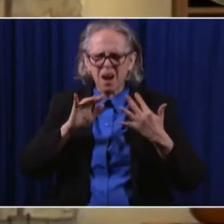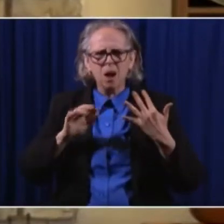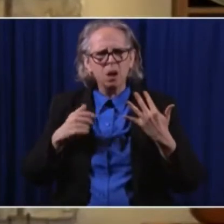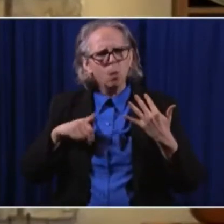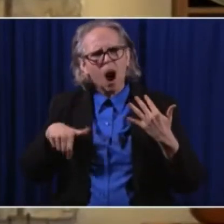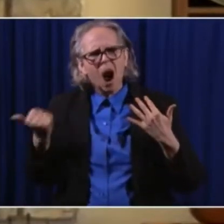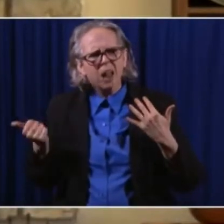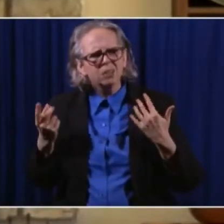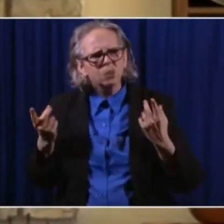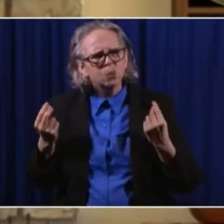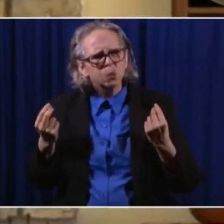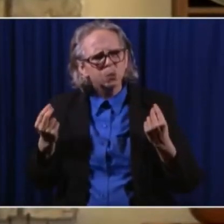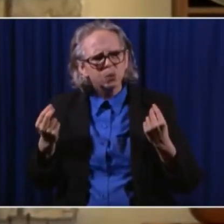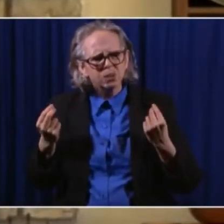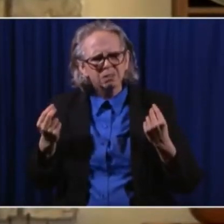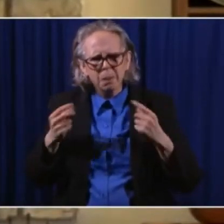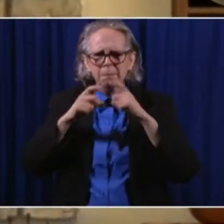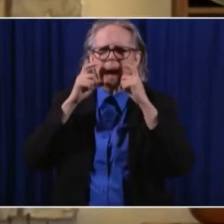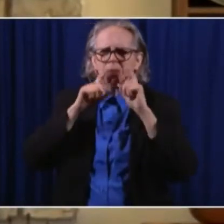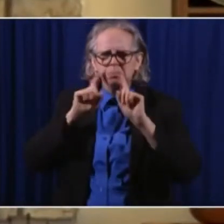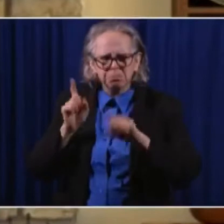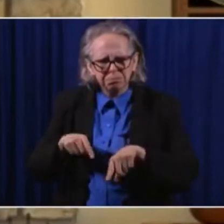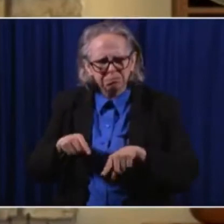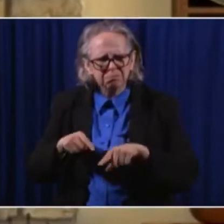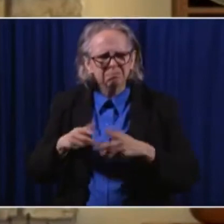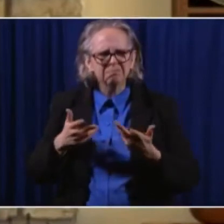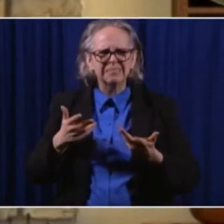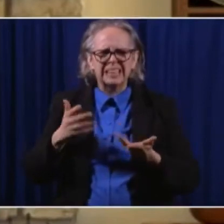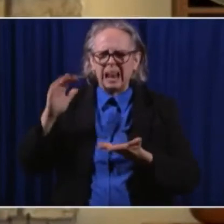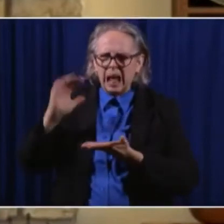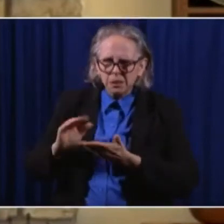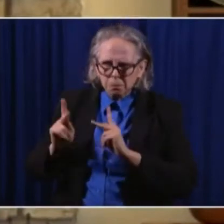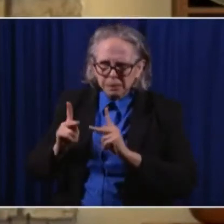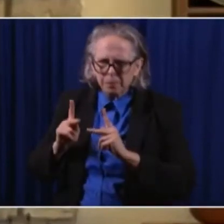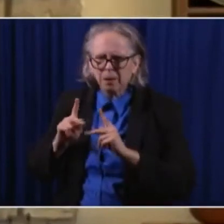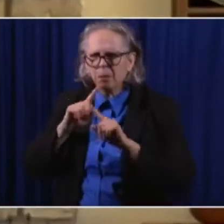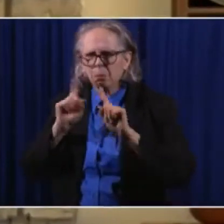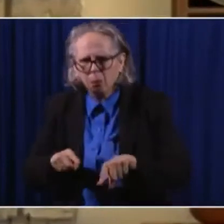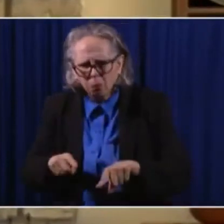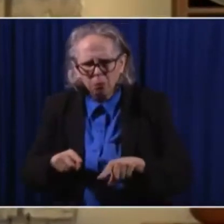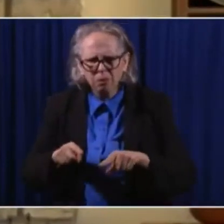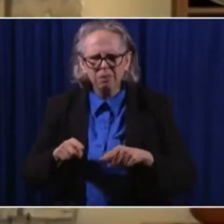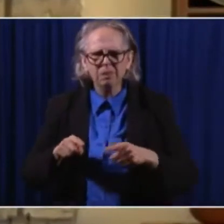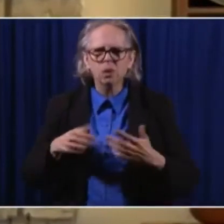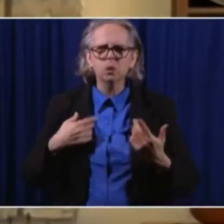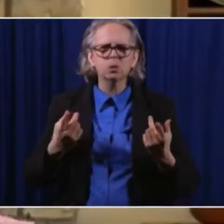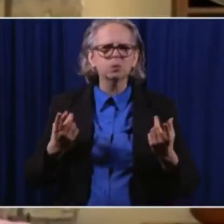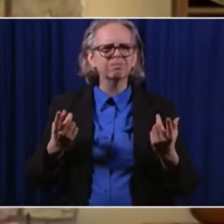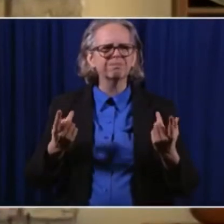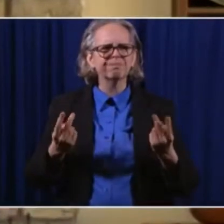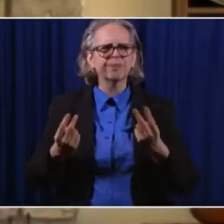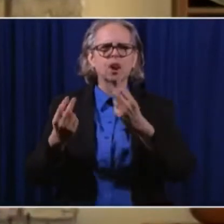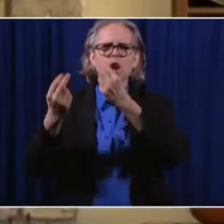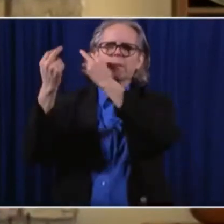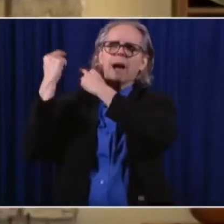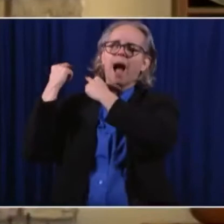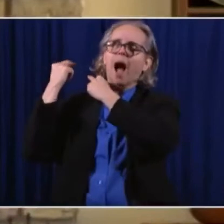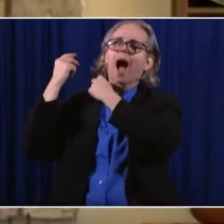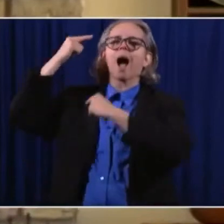contacts. What do I mean by that? Well, think back to the spring. We did some shutdown, people stayed